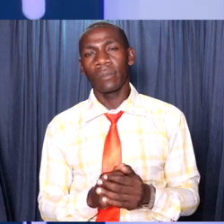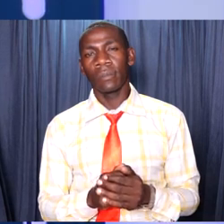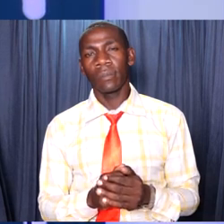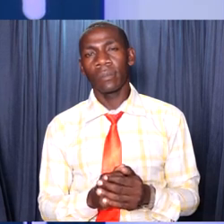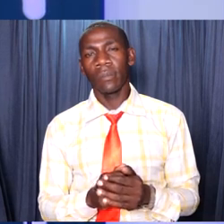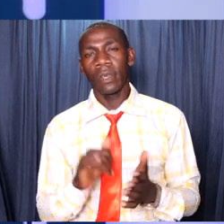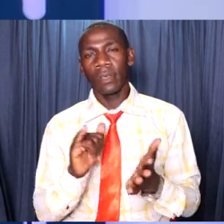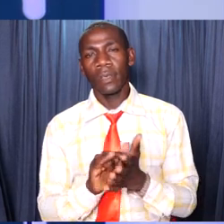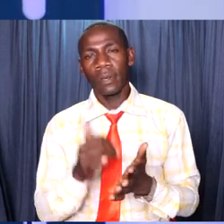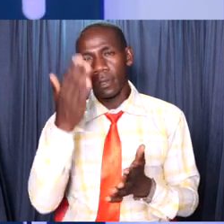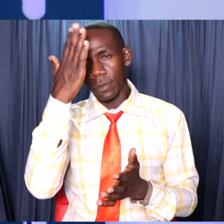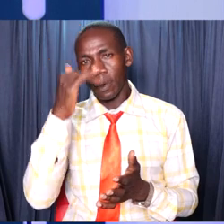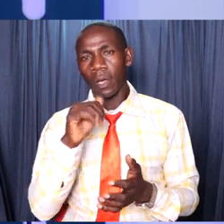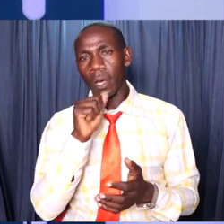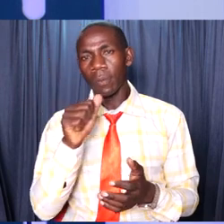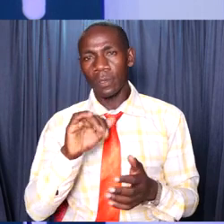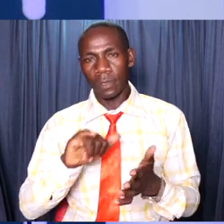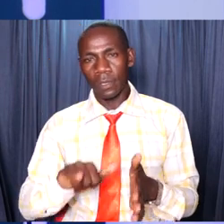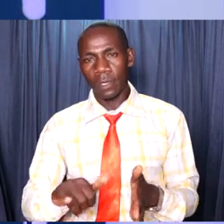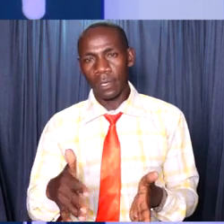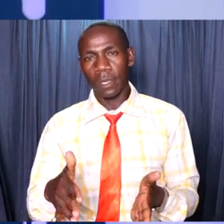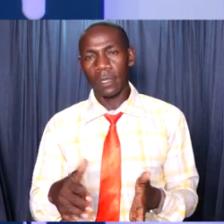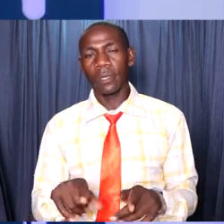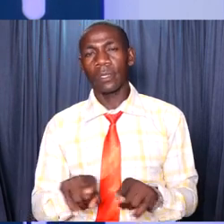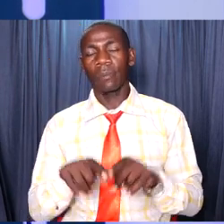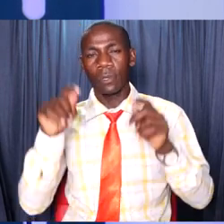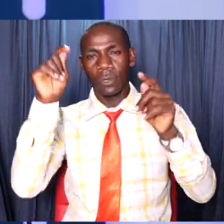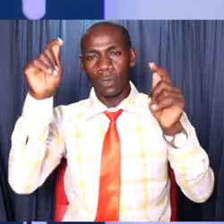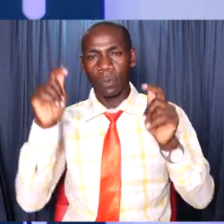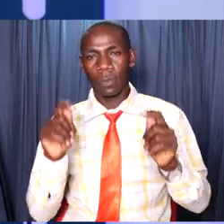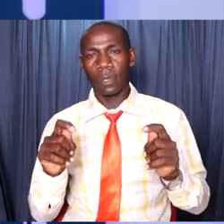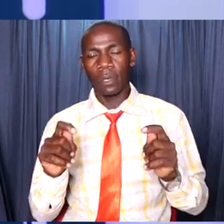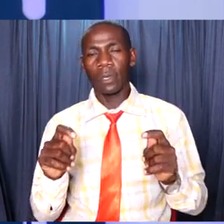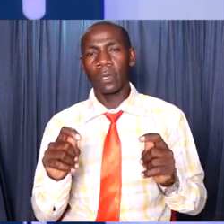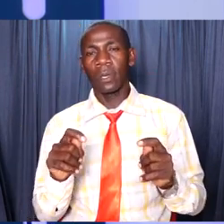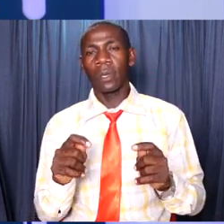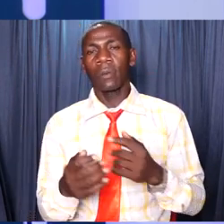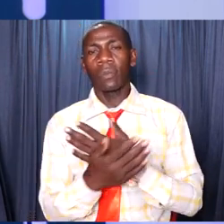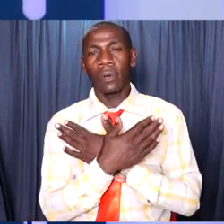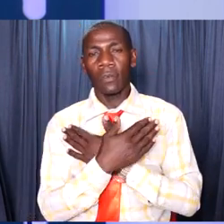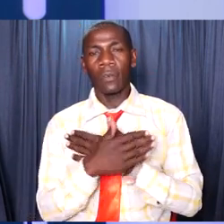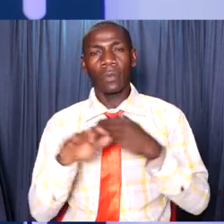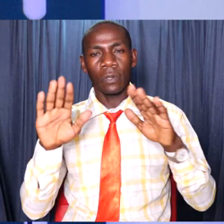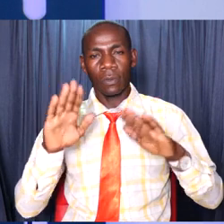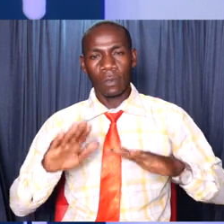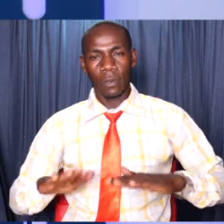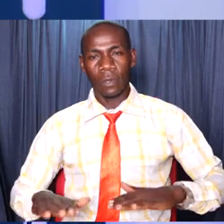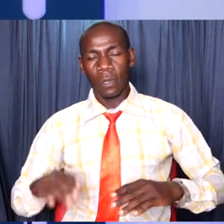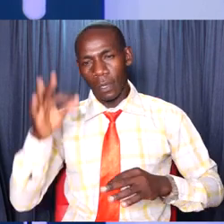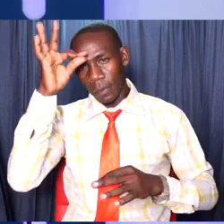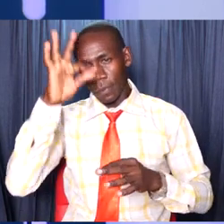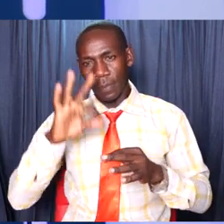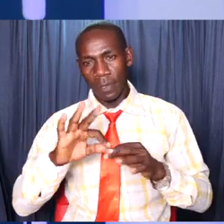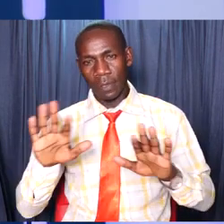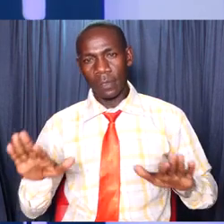Ndio. That is why. Bado niko hapo hapo. I'm still on the same topic. Pendo la wengi limepoa. Many people's imani love. Ya wengi